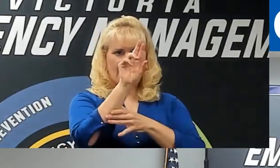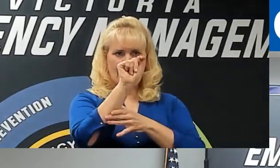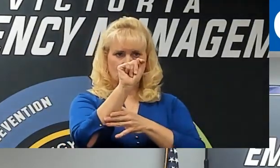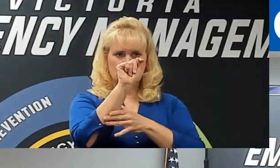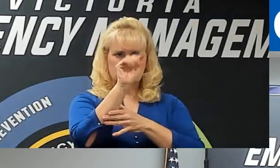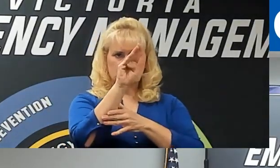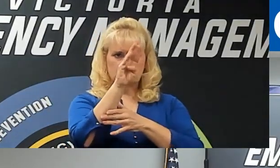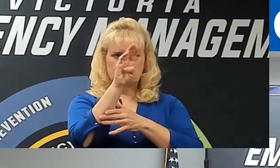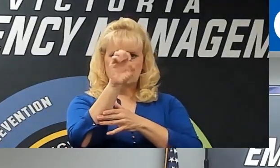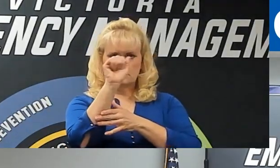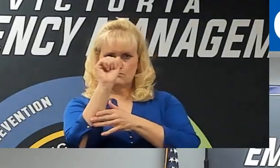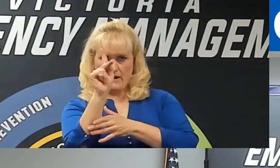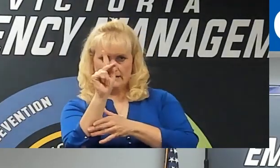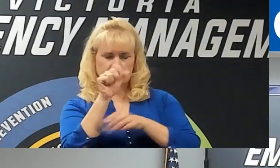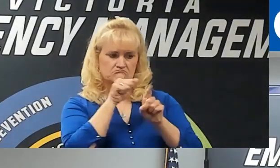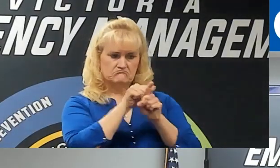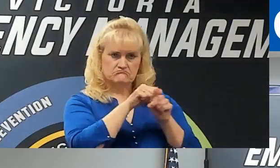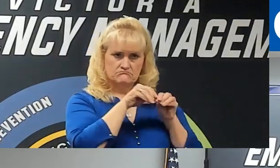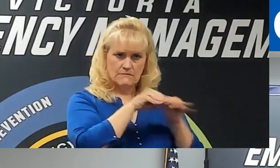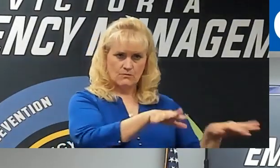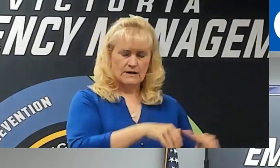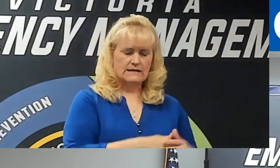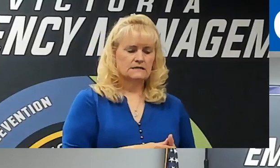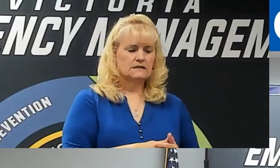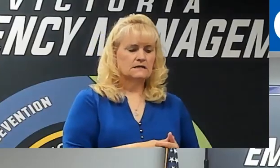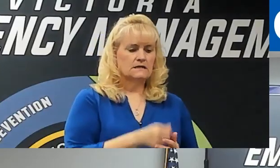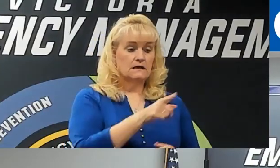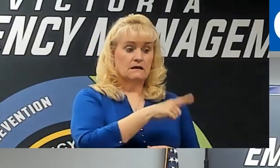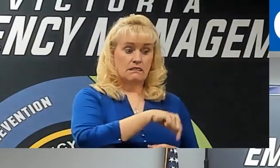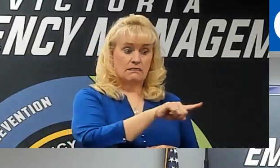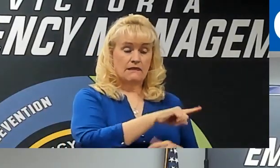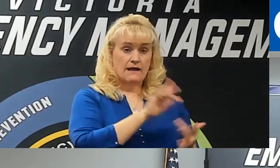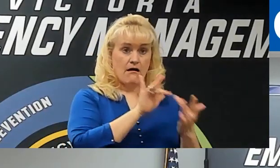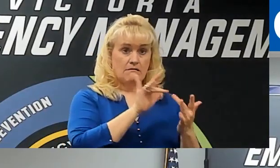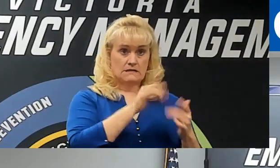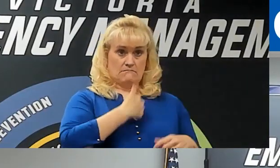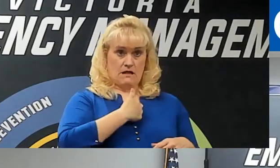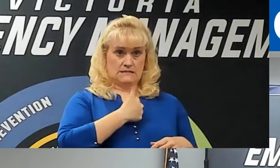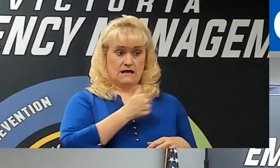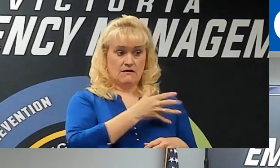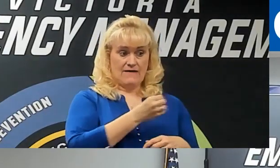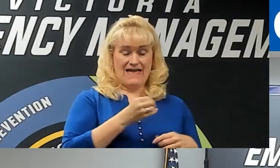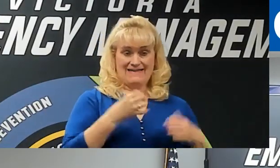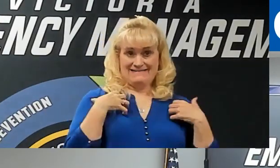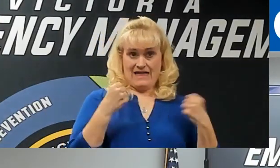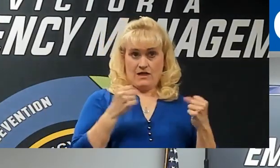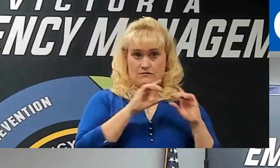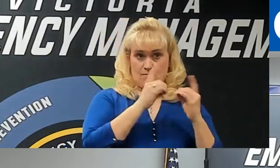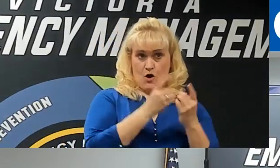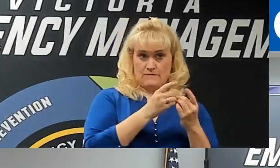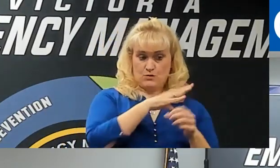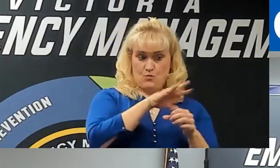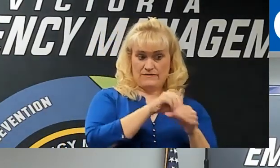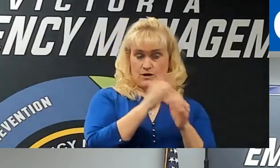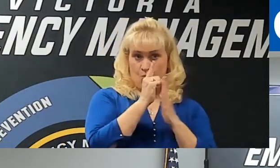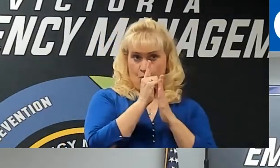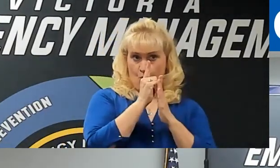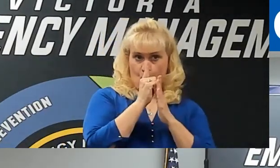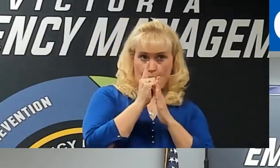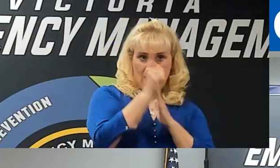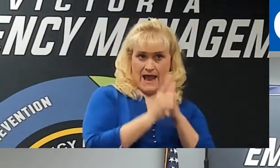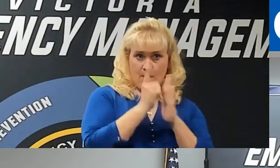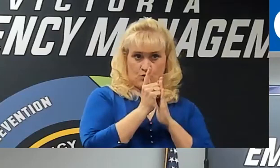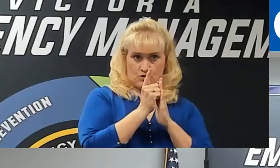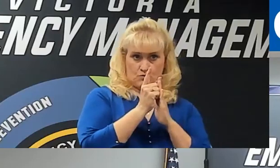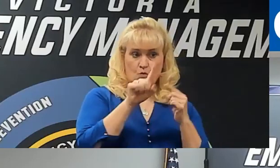transparent. They literally contacted myself and the health department within 1 hour of the first case that was positive in